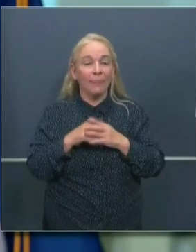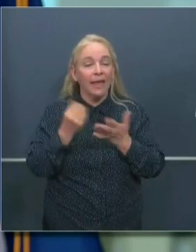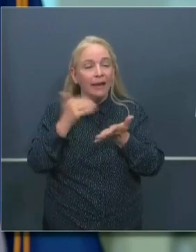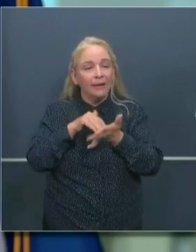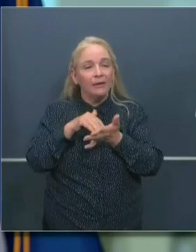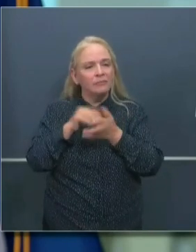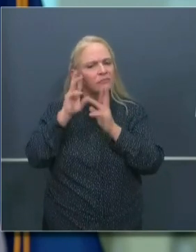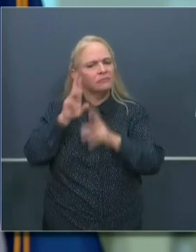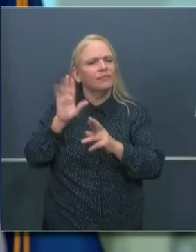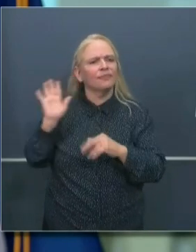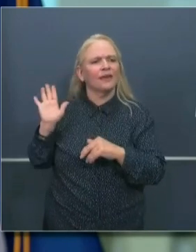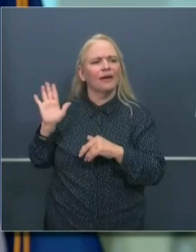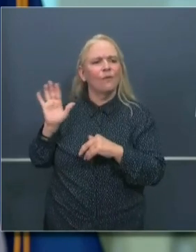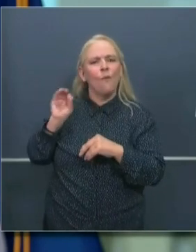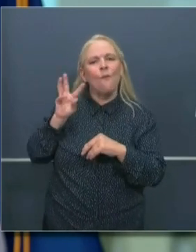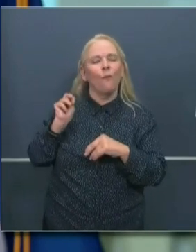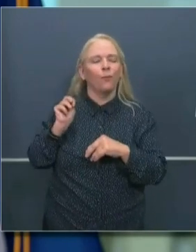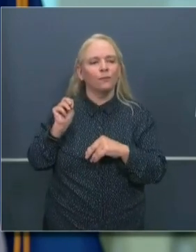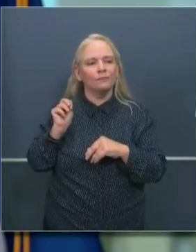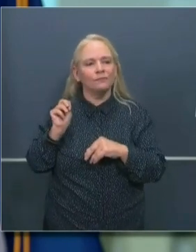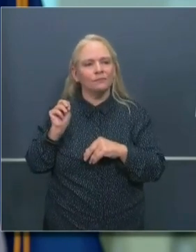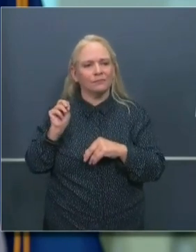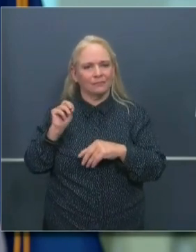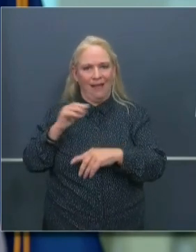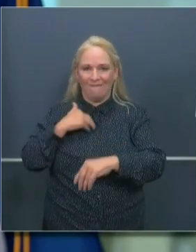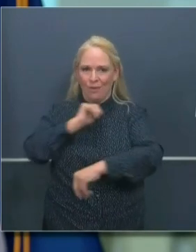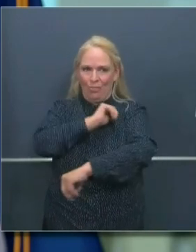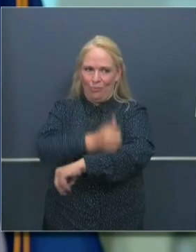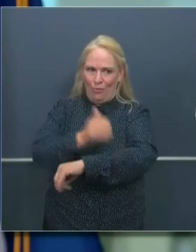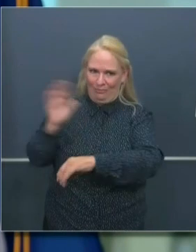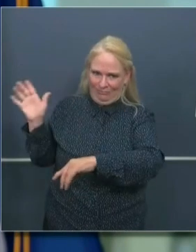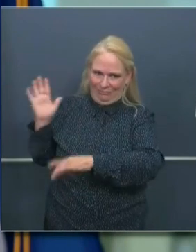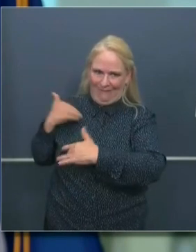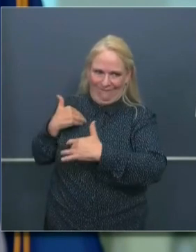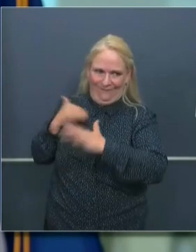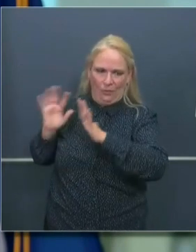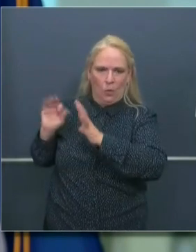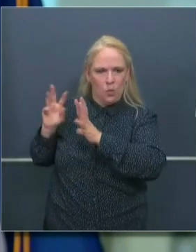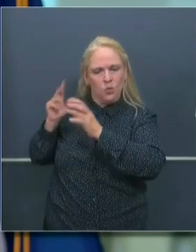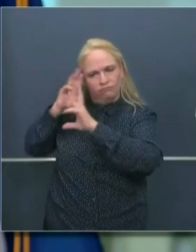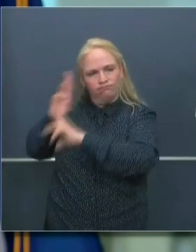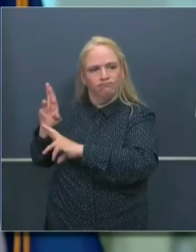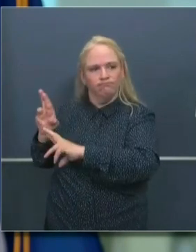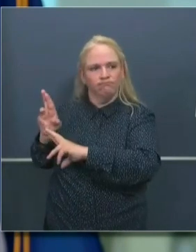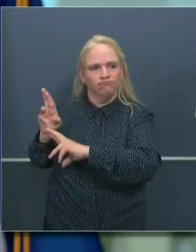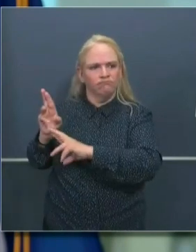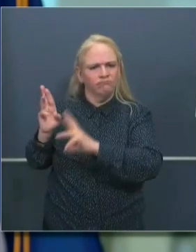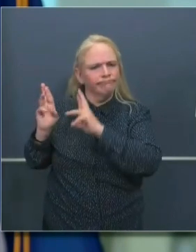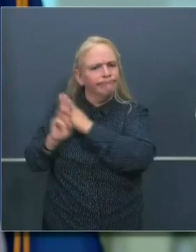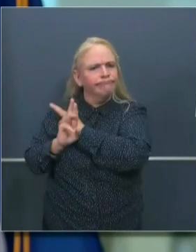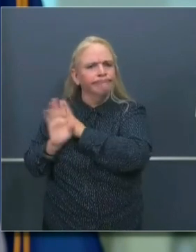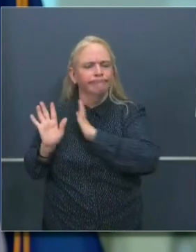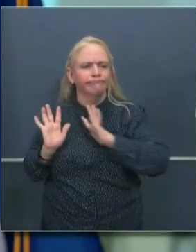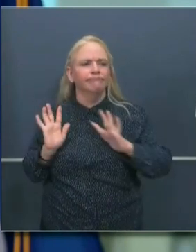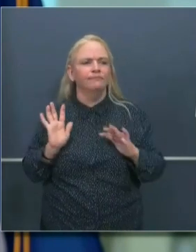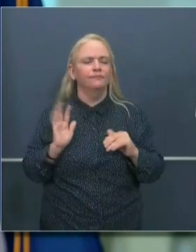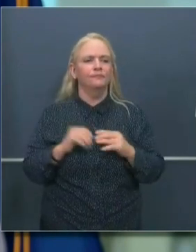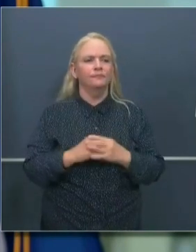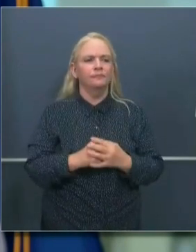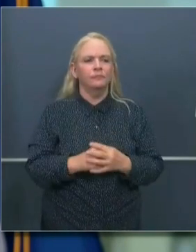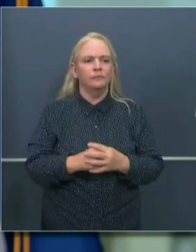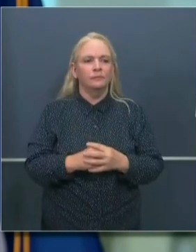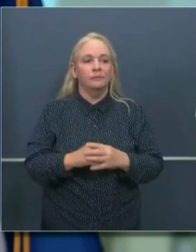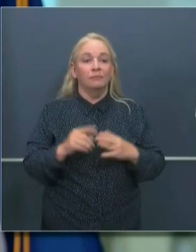their sovereignty and respecting the incredible partnership we have had over the course of many, many years, but also in the beginning of this